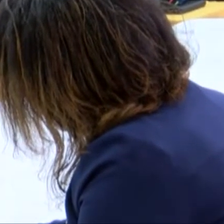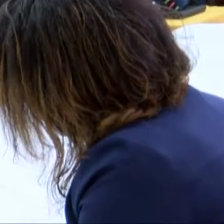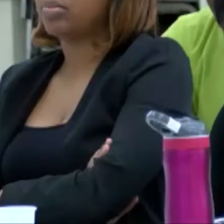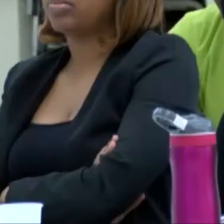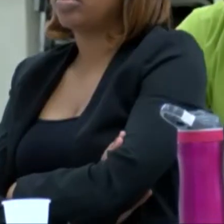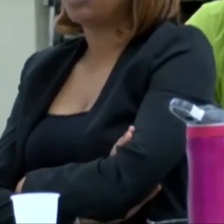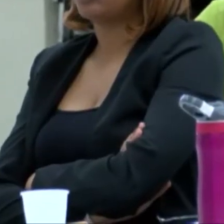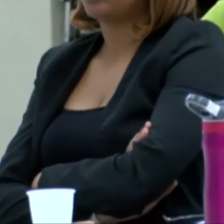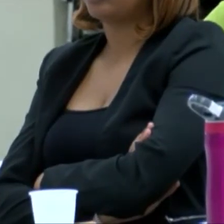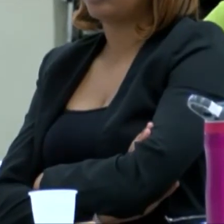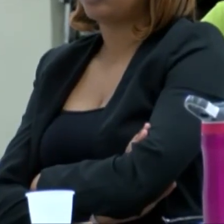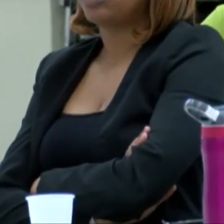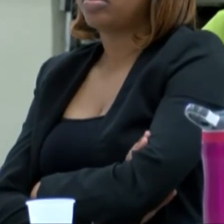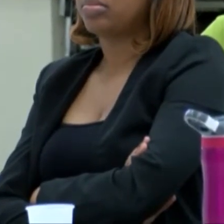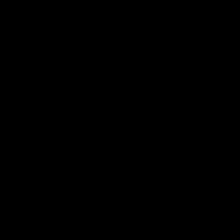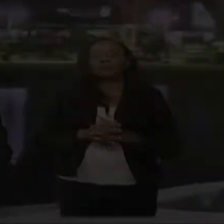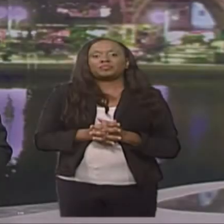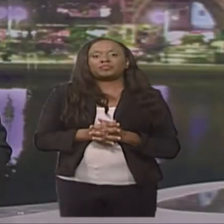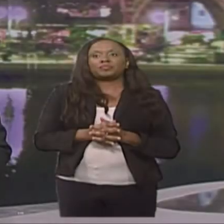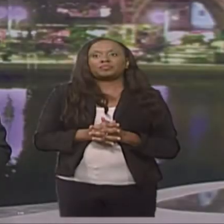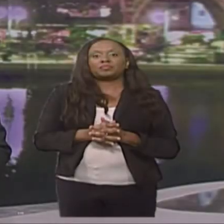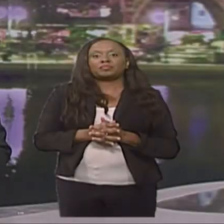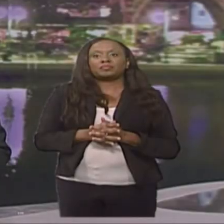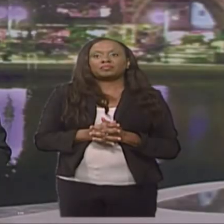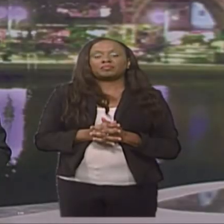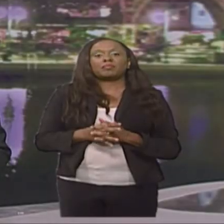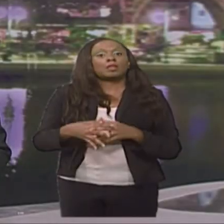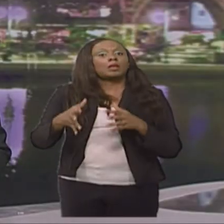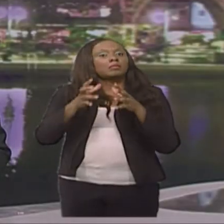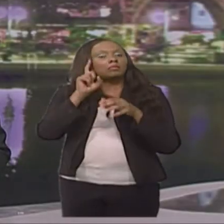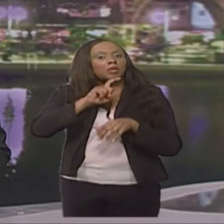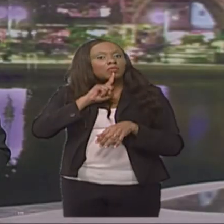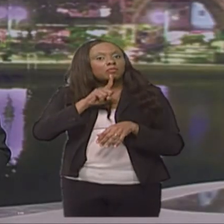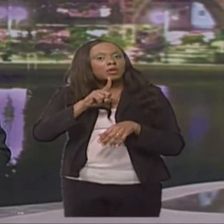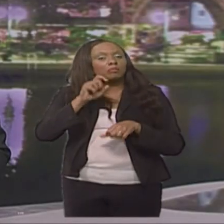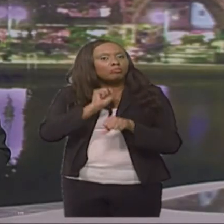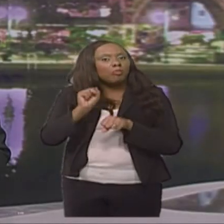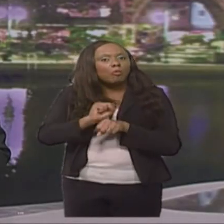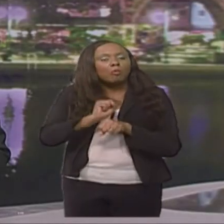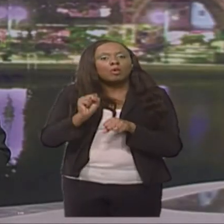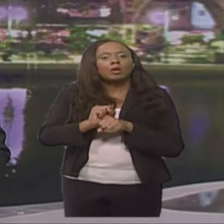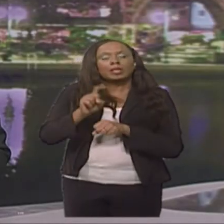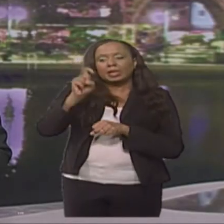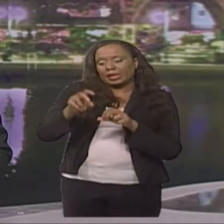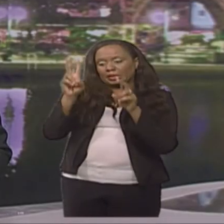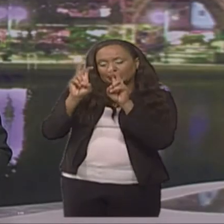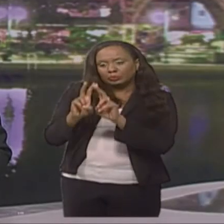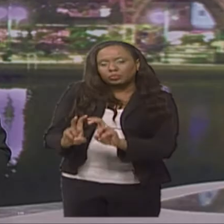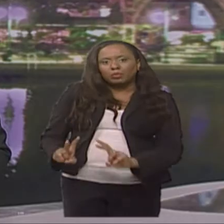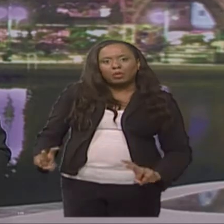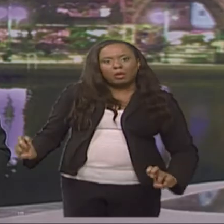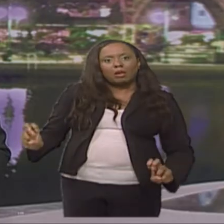clear objectives are not being set out in the workplace. This, she says, is hindering a proper assessment of workers' performance in the workplace and,